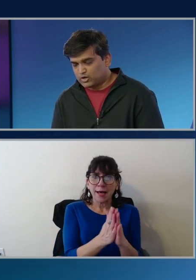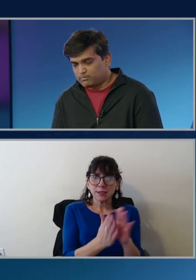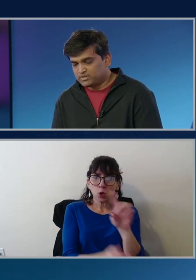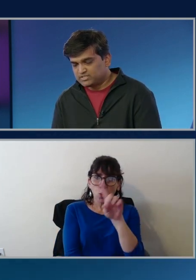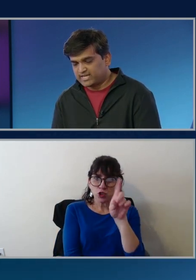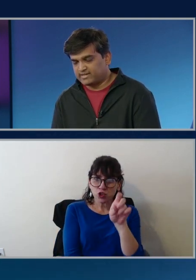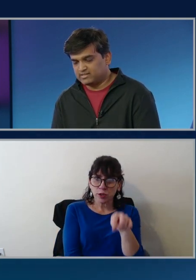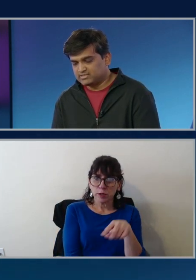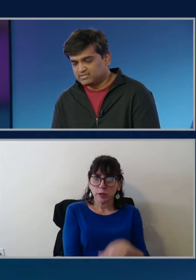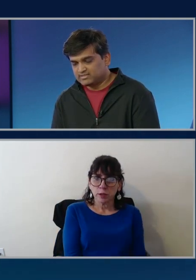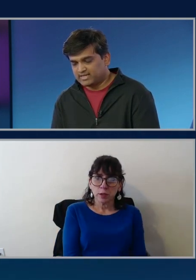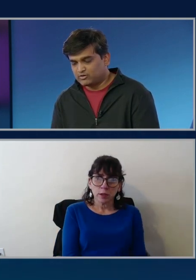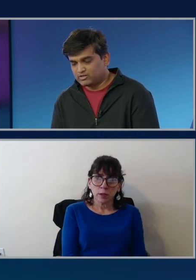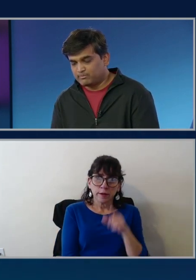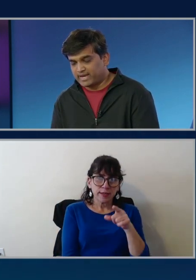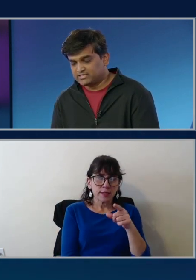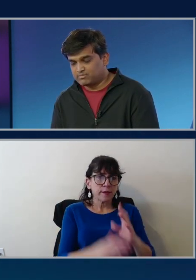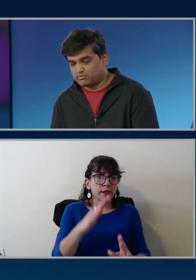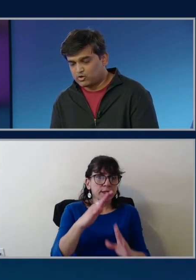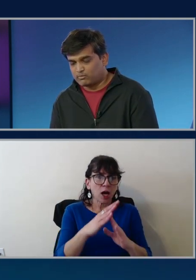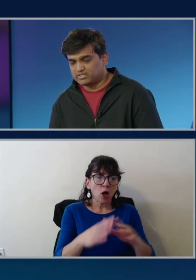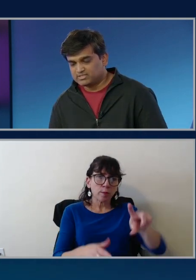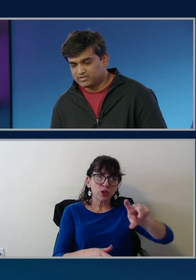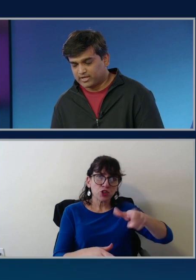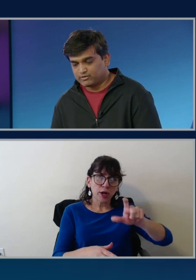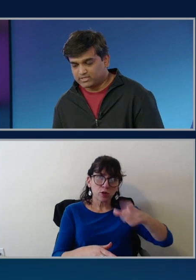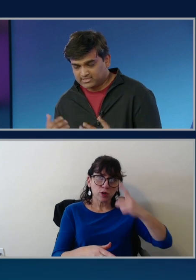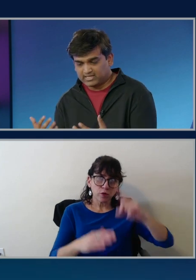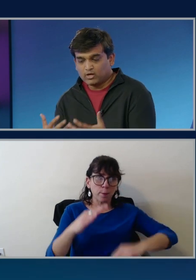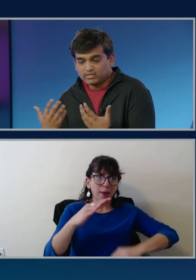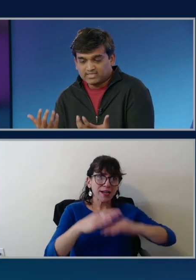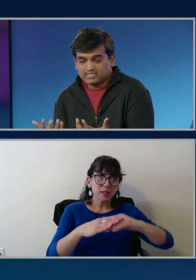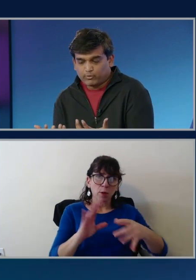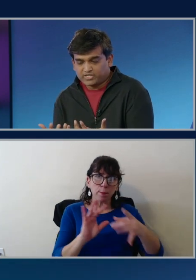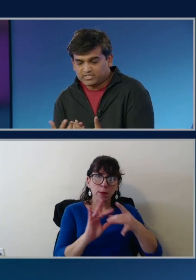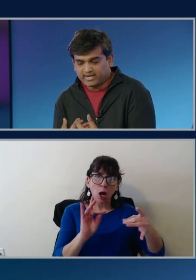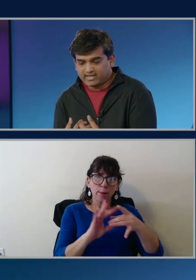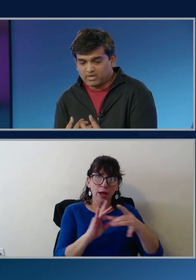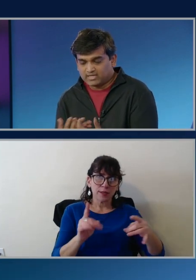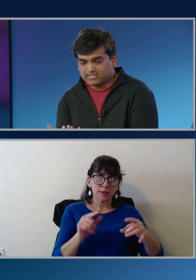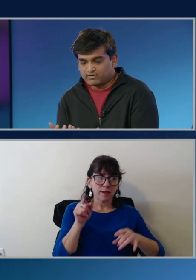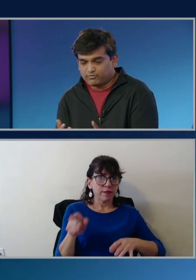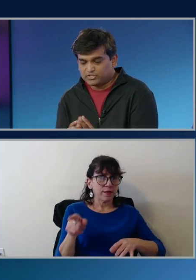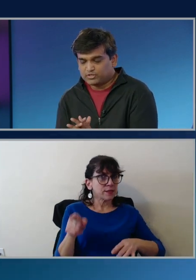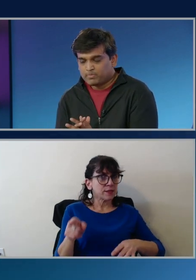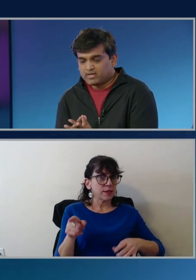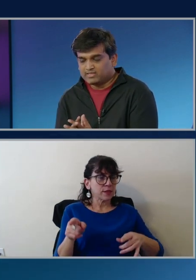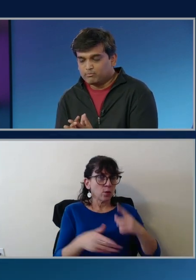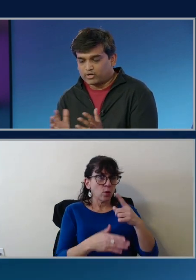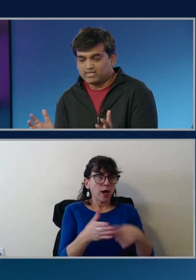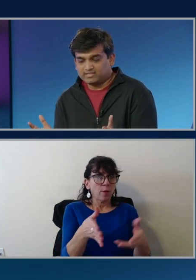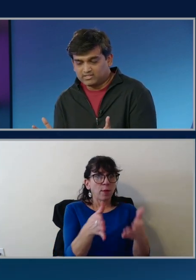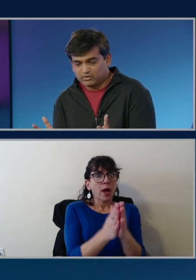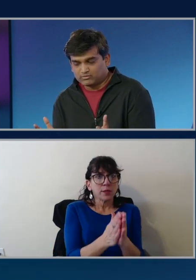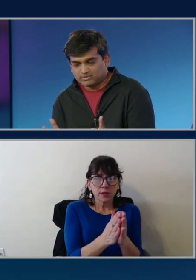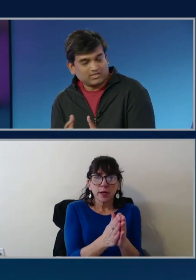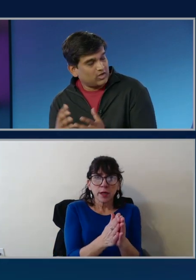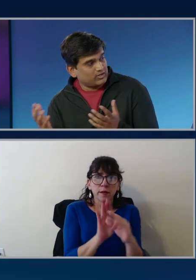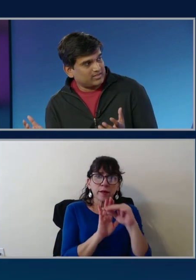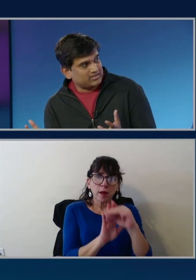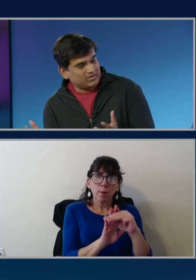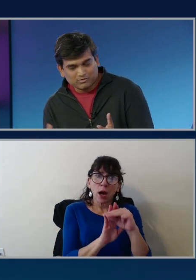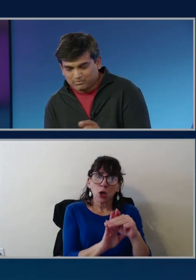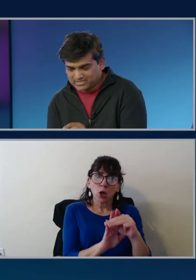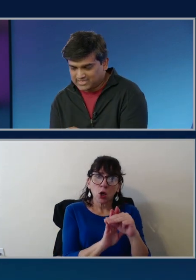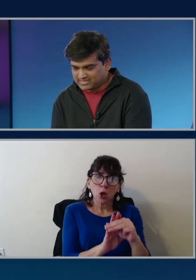are the top channels that got the maximum comments? Okay, so this is the question that I'm asking, which the model doesn't know, the